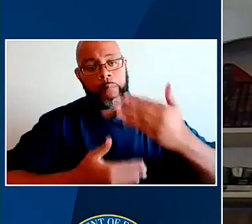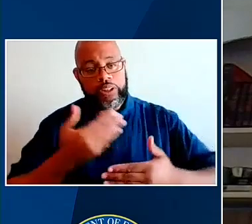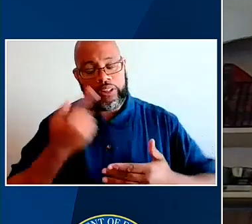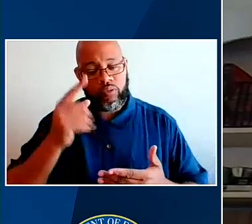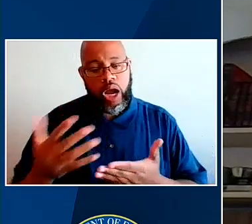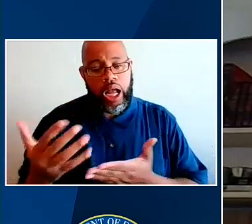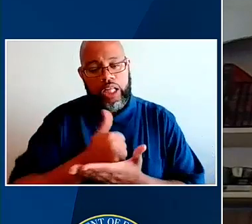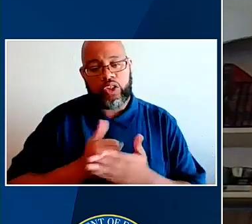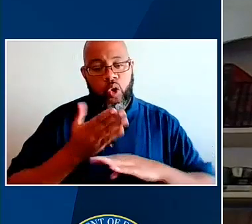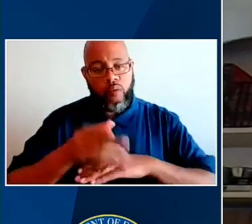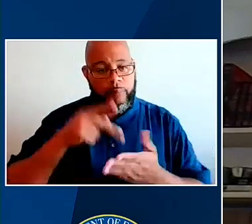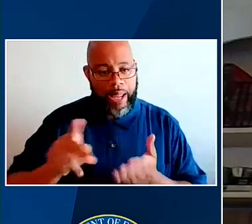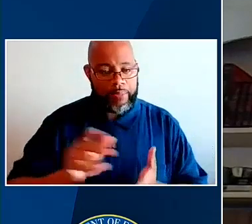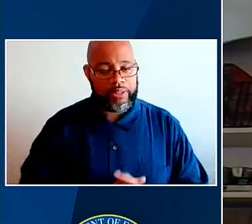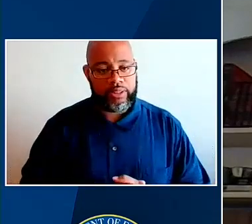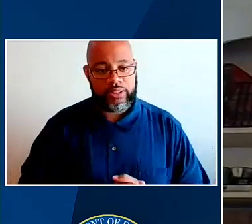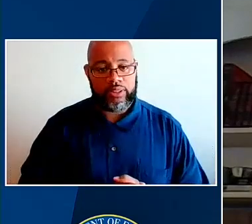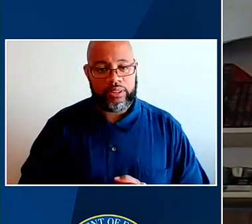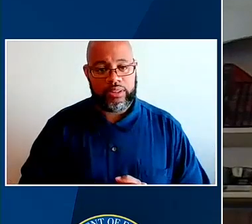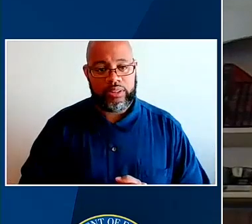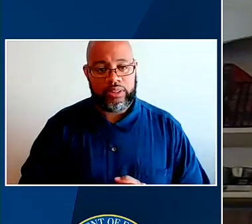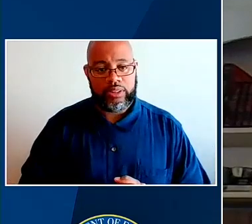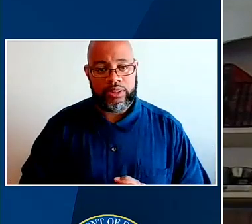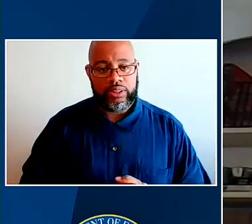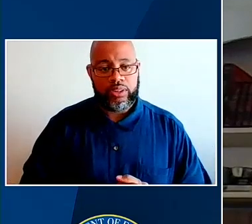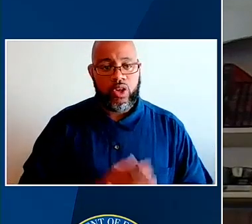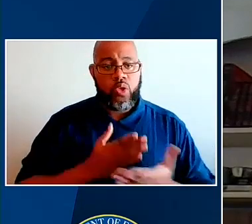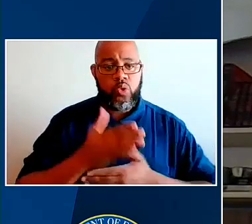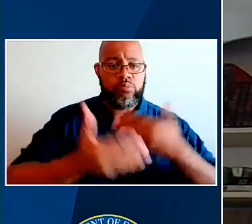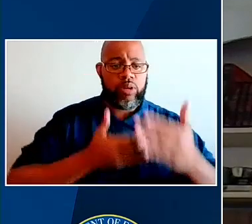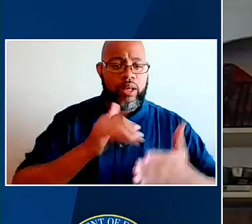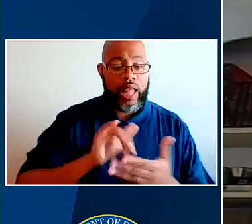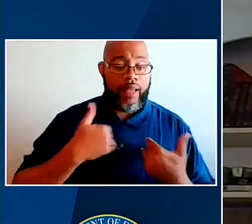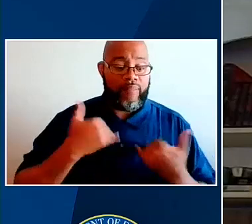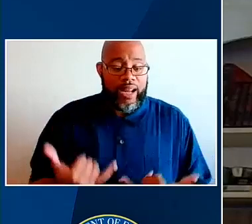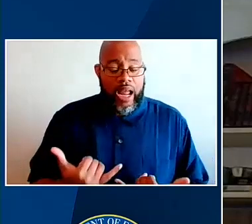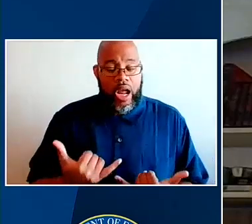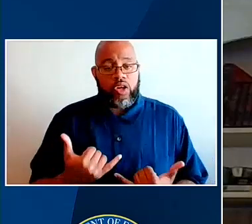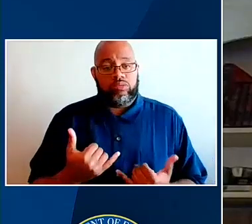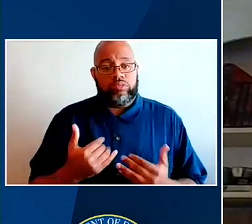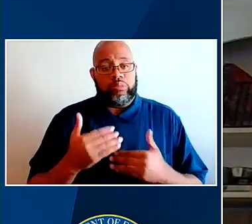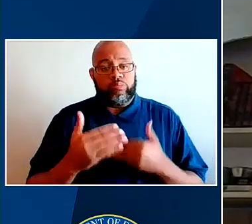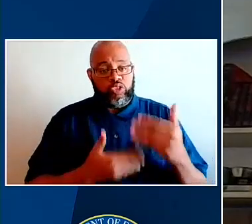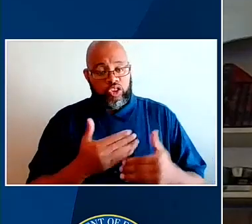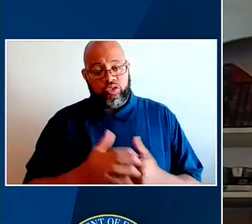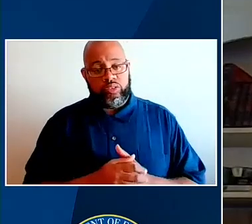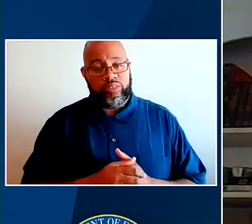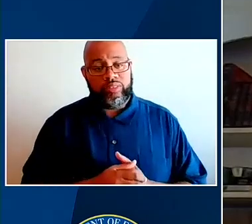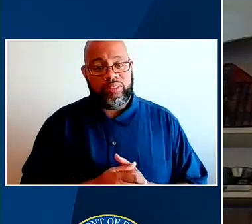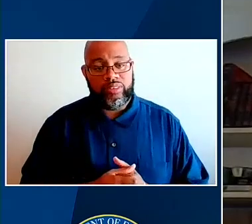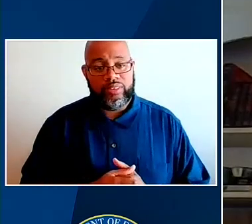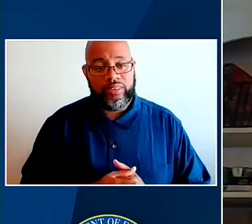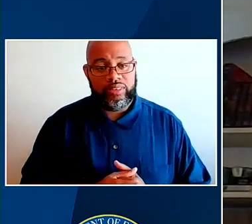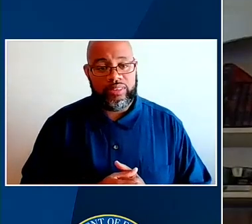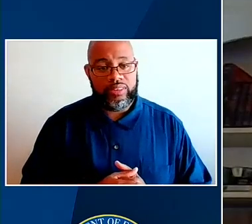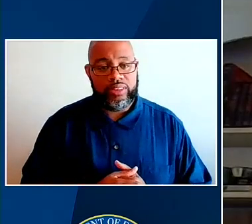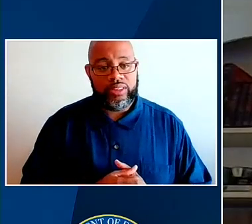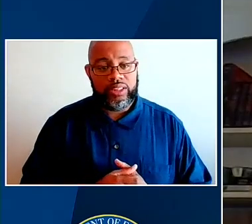overpayments, David went through the process that we have now, which is procedural and not enshrined in